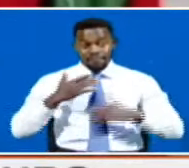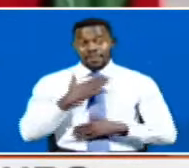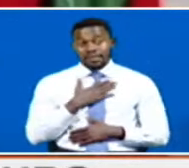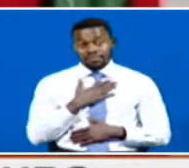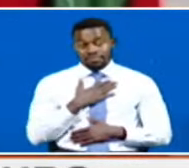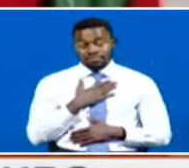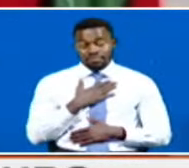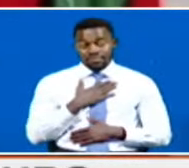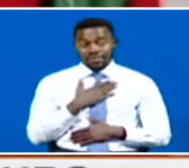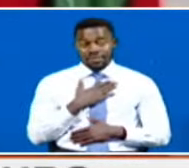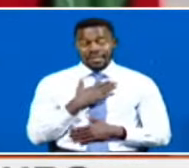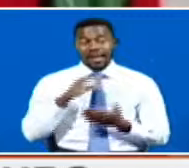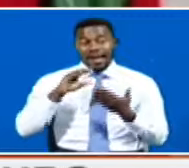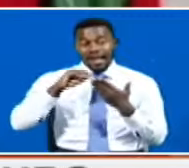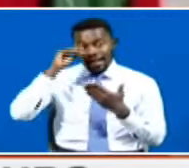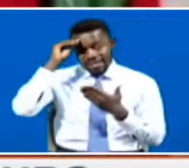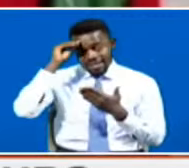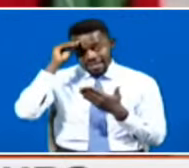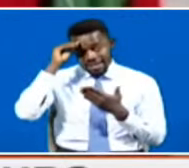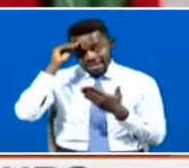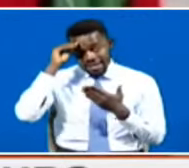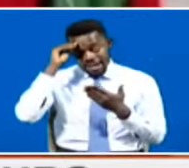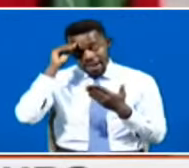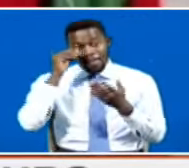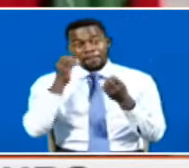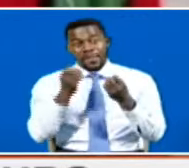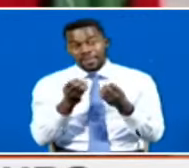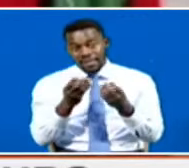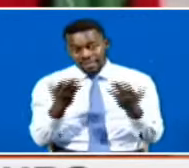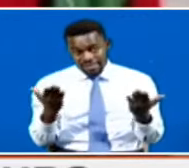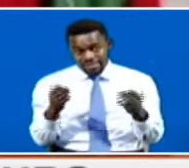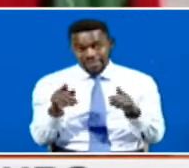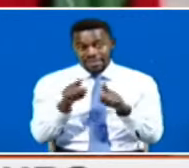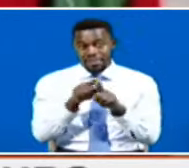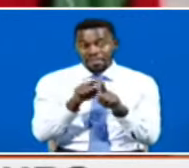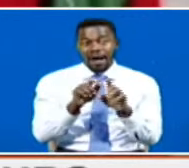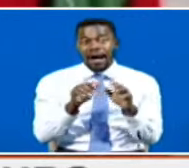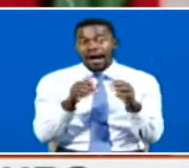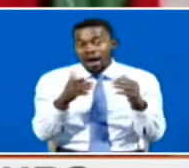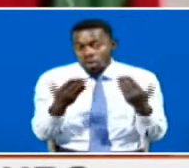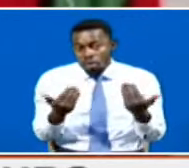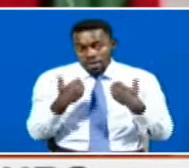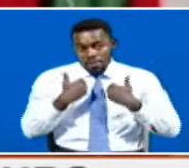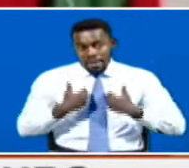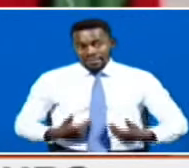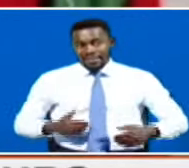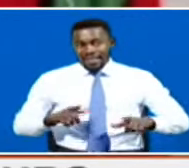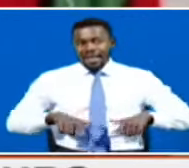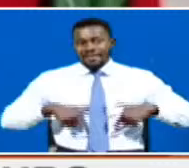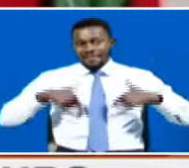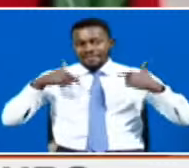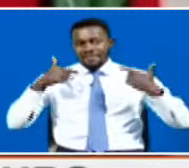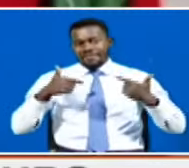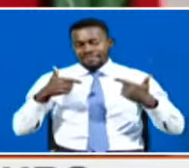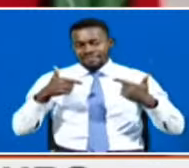I have come to learn the reality of human mortality.